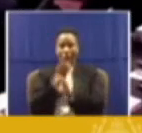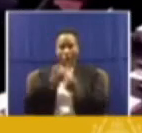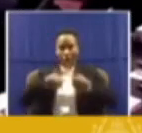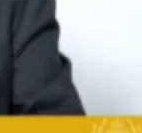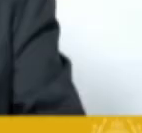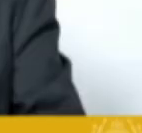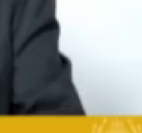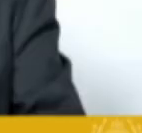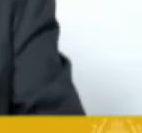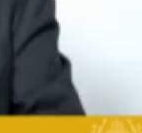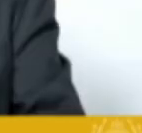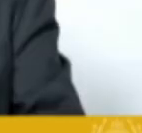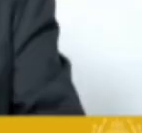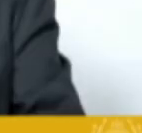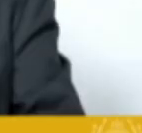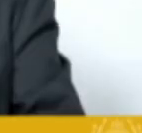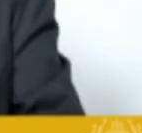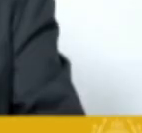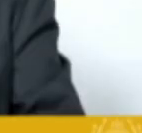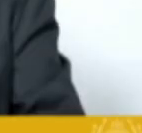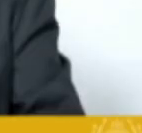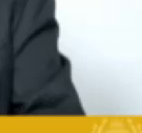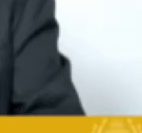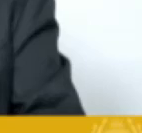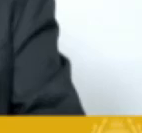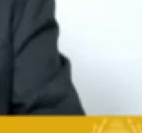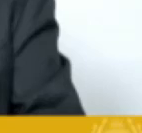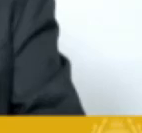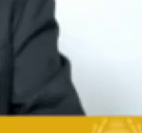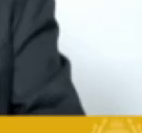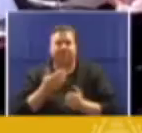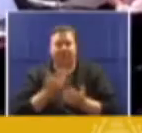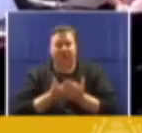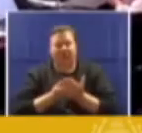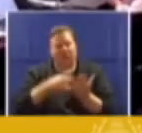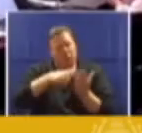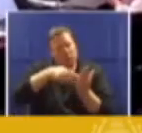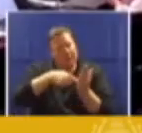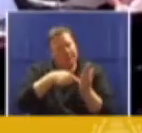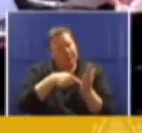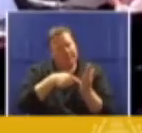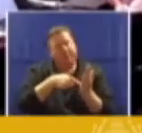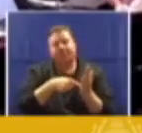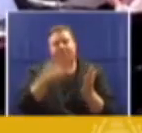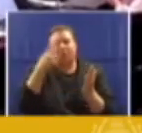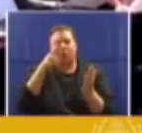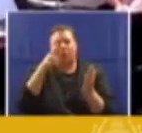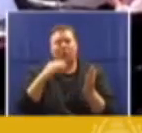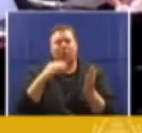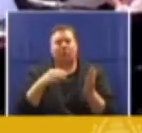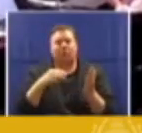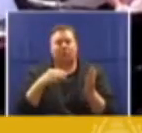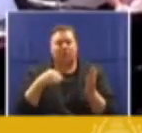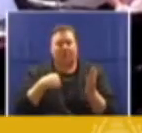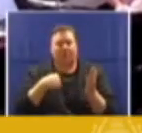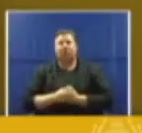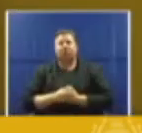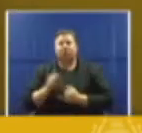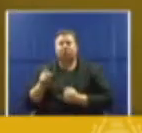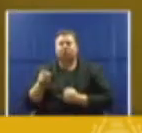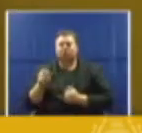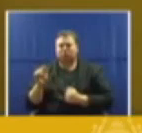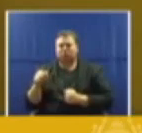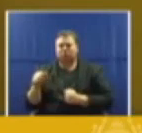violate Rule 89 of Parliament. There is no rule or a legal stand that he's having that is prohibiting